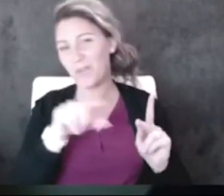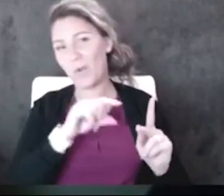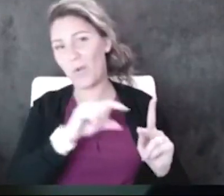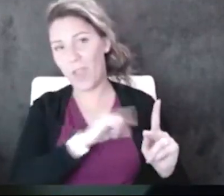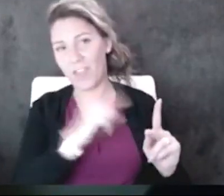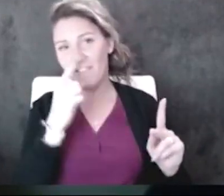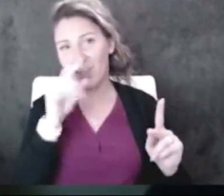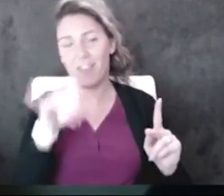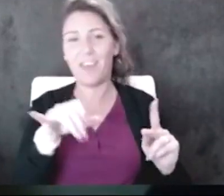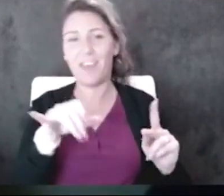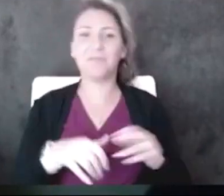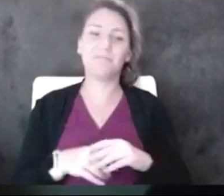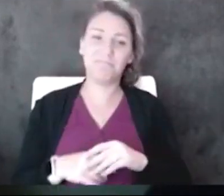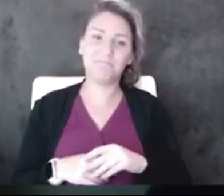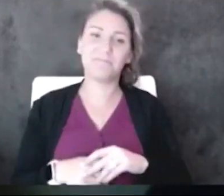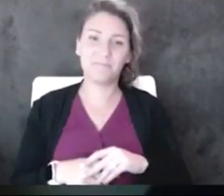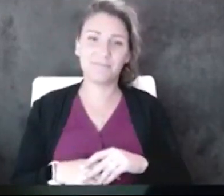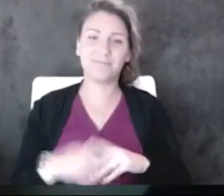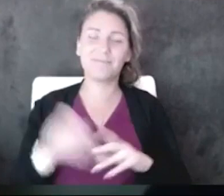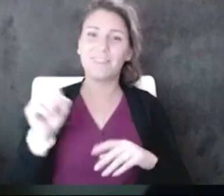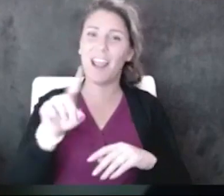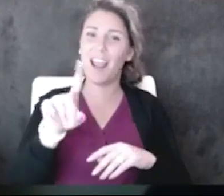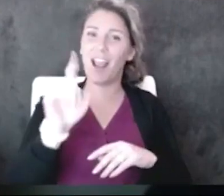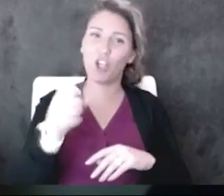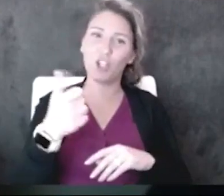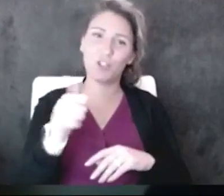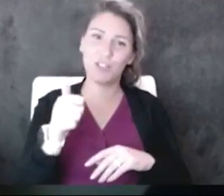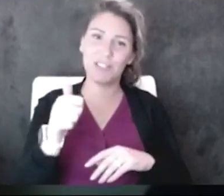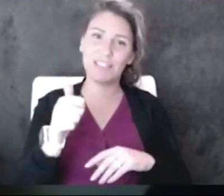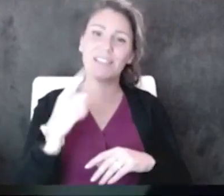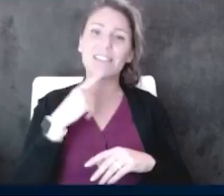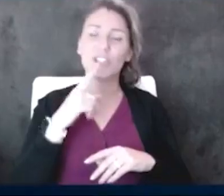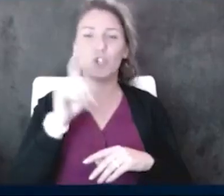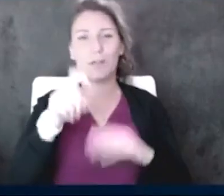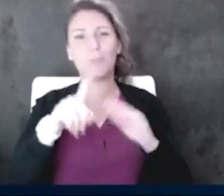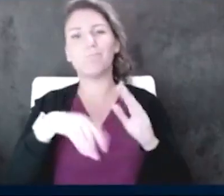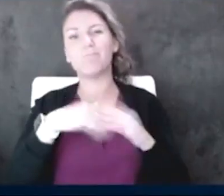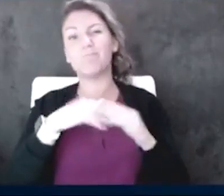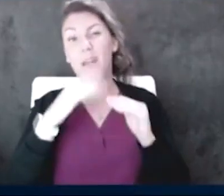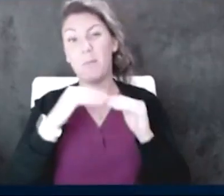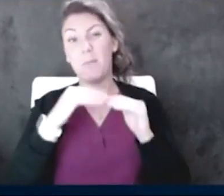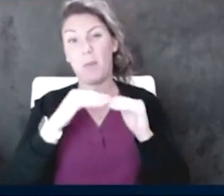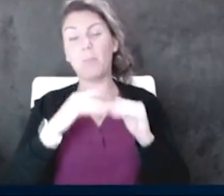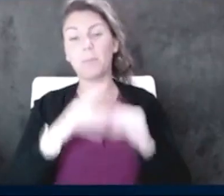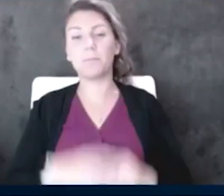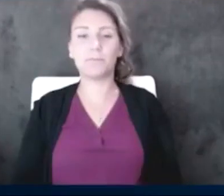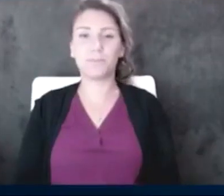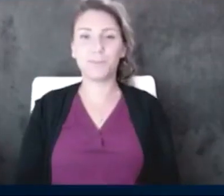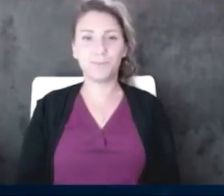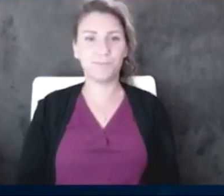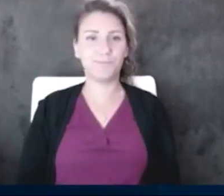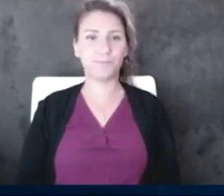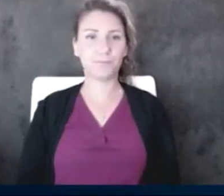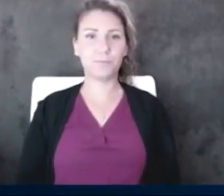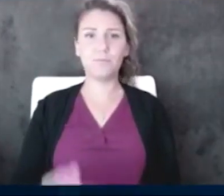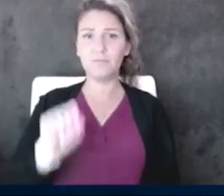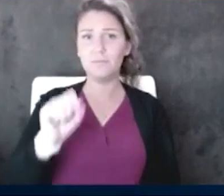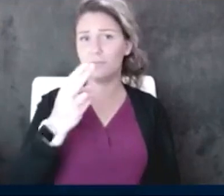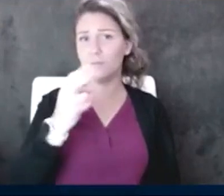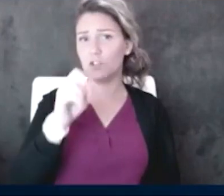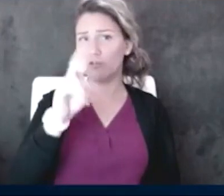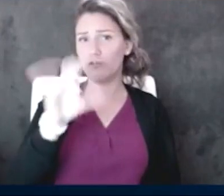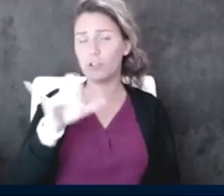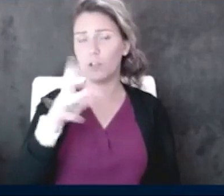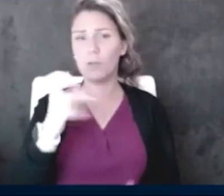but 110 is the all-around limit. Sherry wants to know, are insurance companies covering